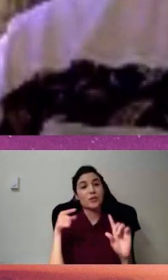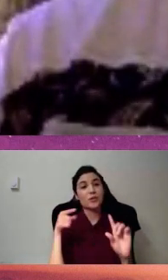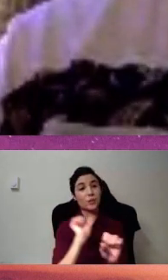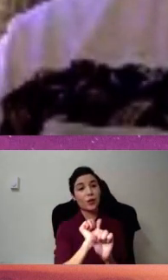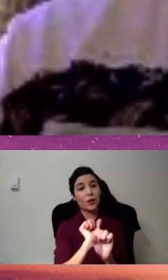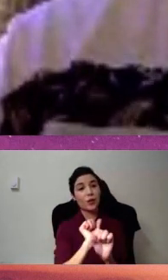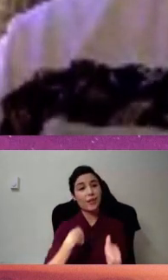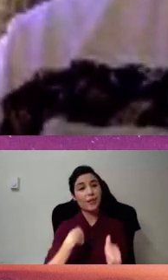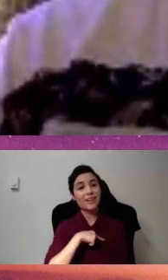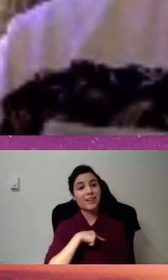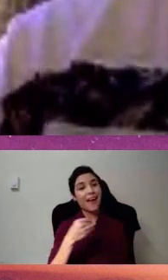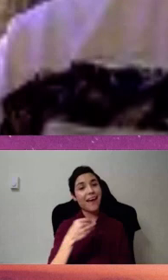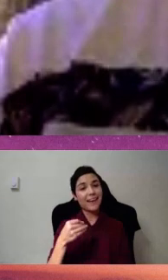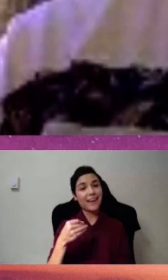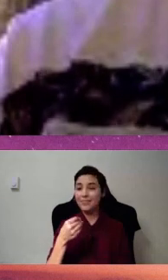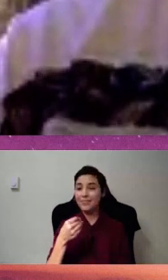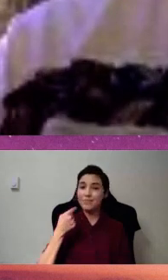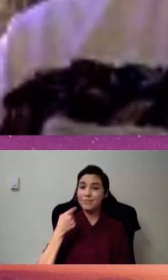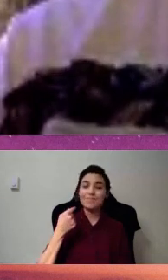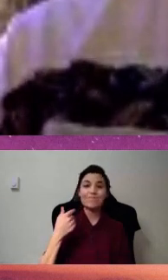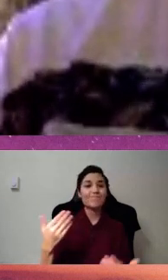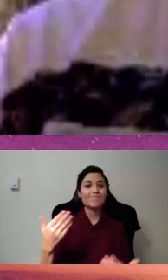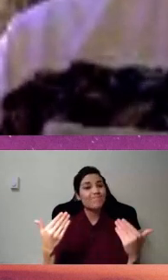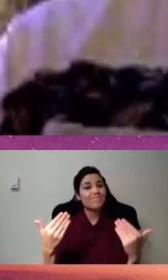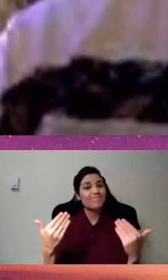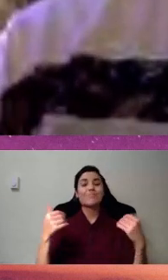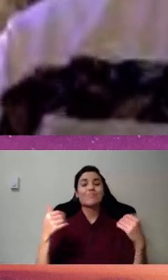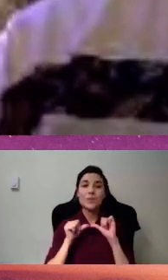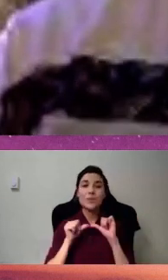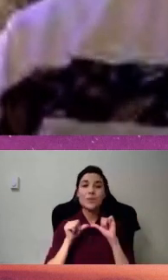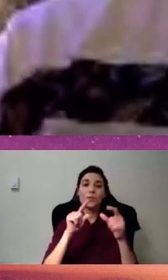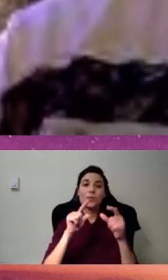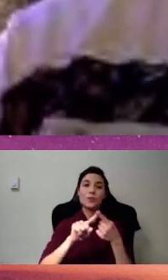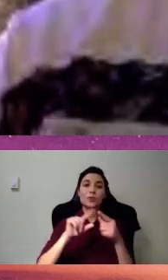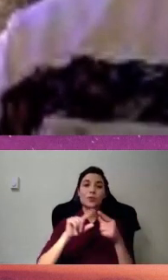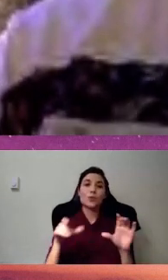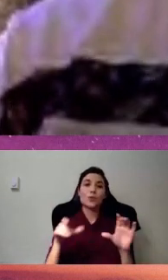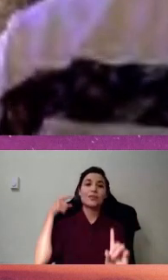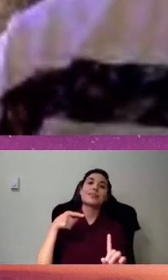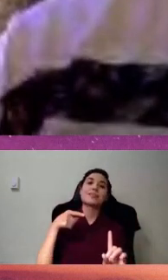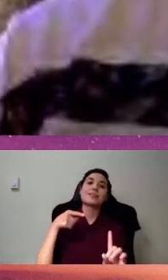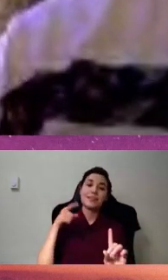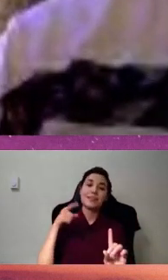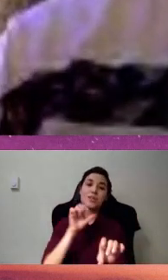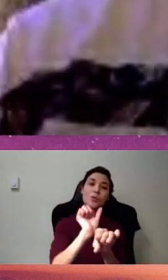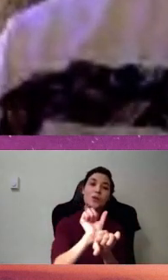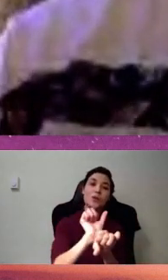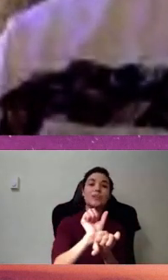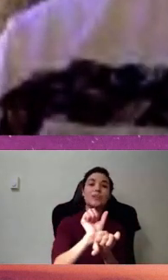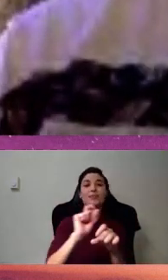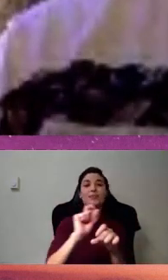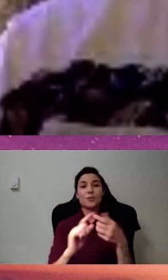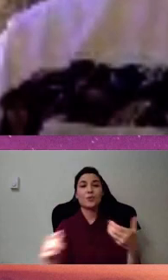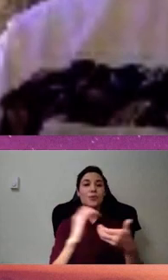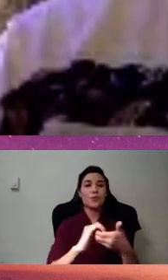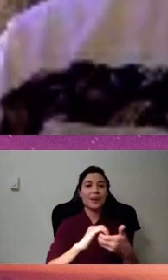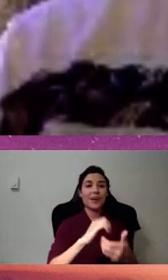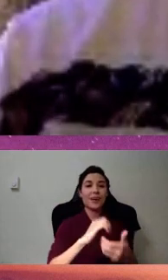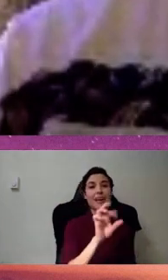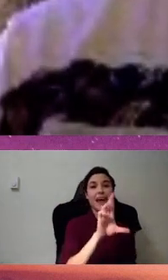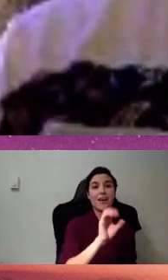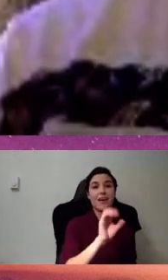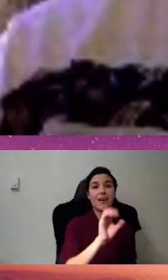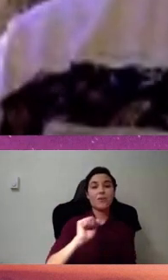doing this. Let's keep moving this forward into the future, into our unified Afro and Indigenous futures. Let's do this.